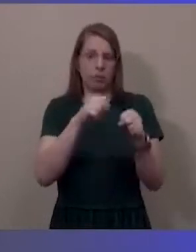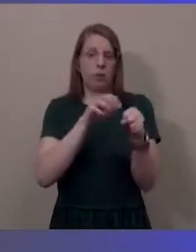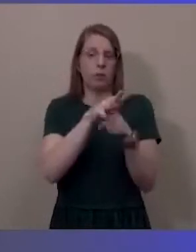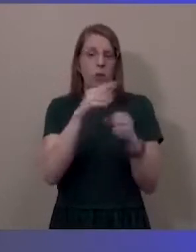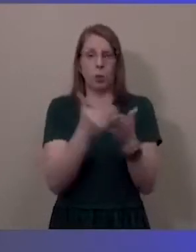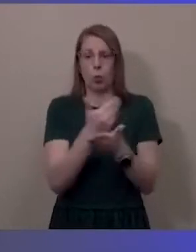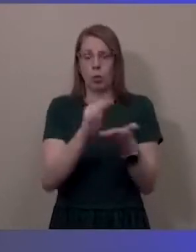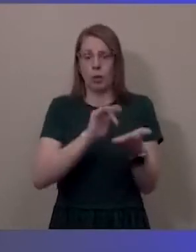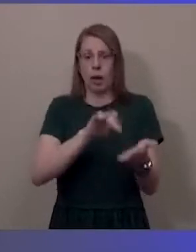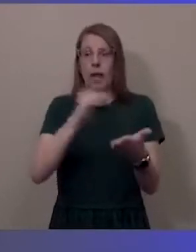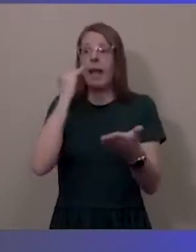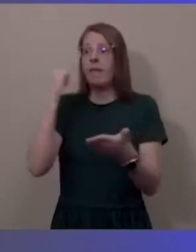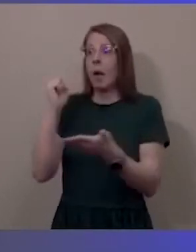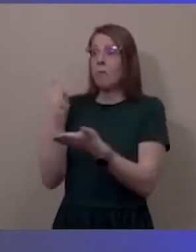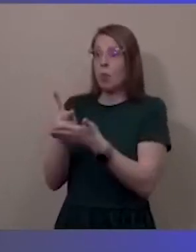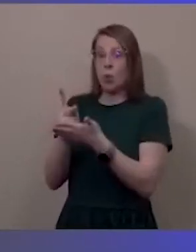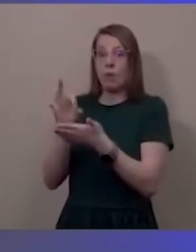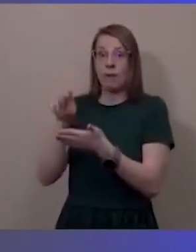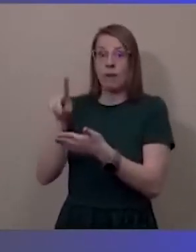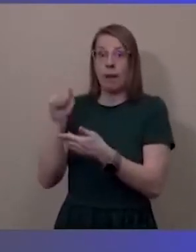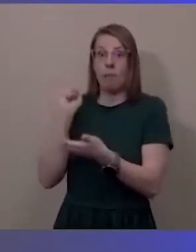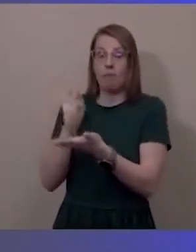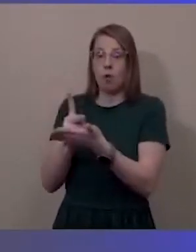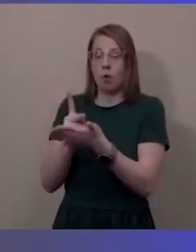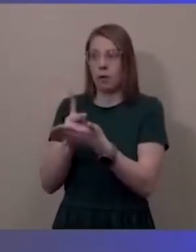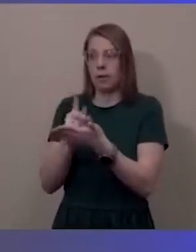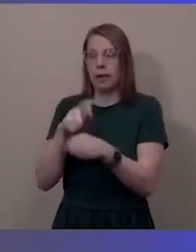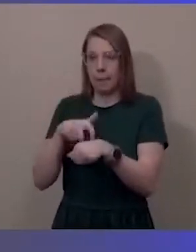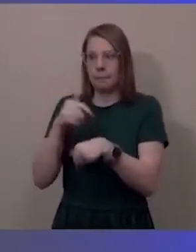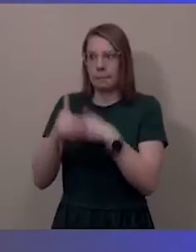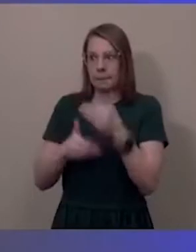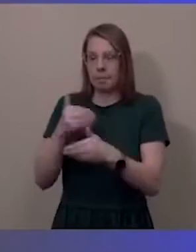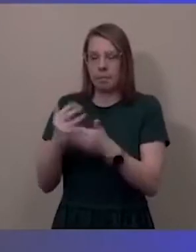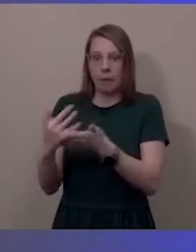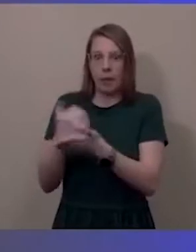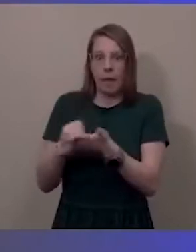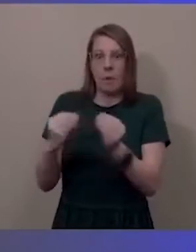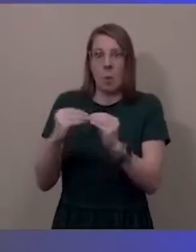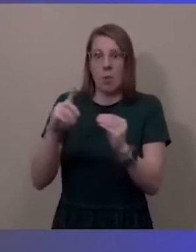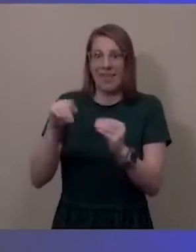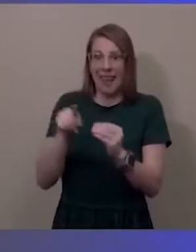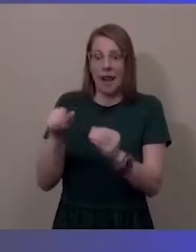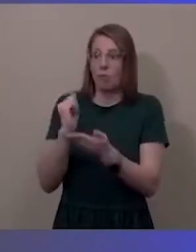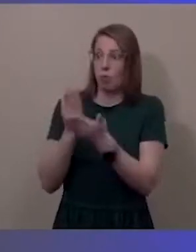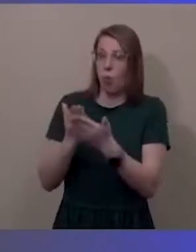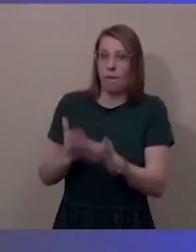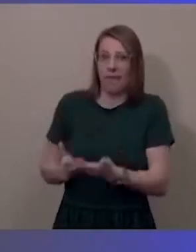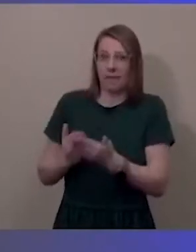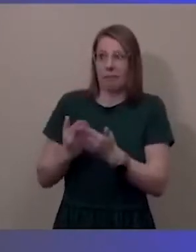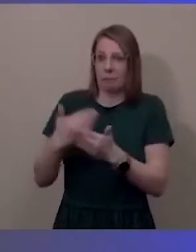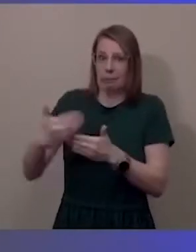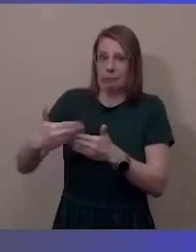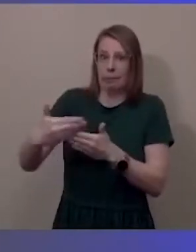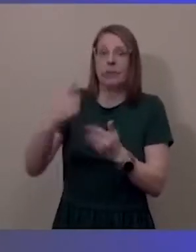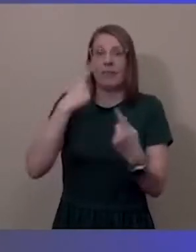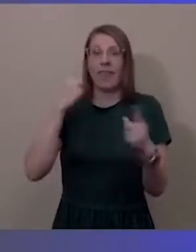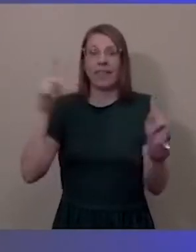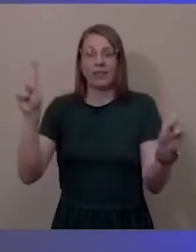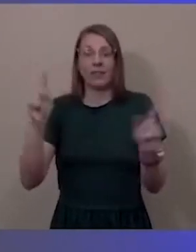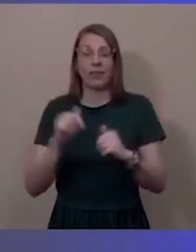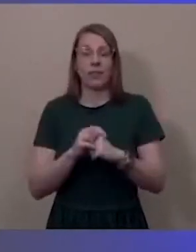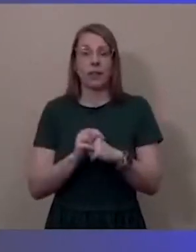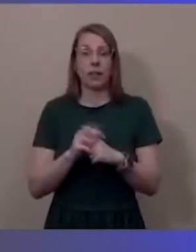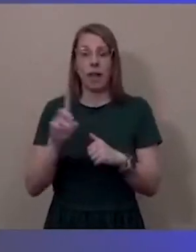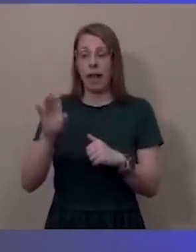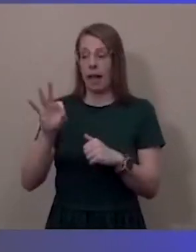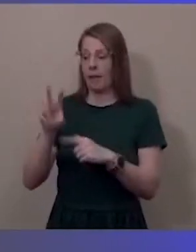approve it and we follow over time and collect more data and really prove over time that it's effective, I could see the